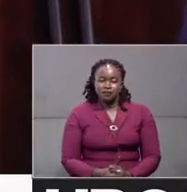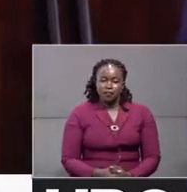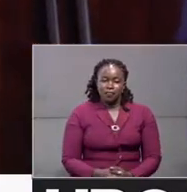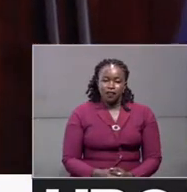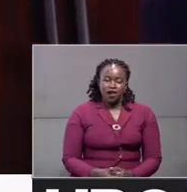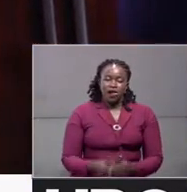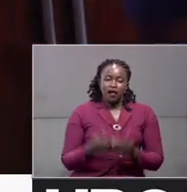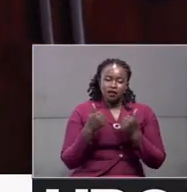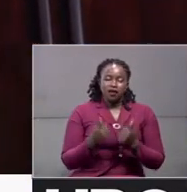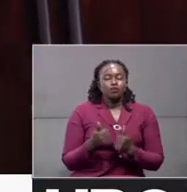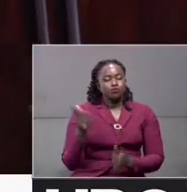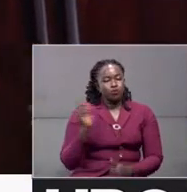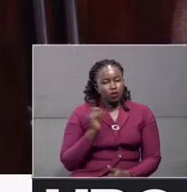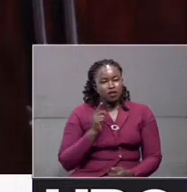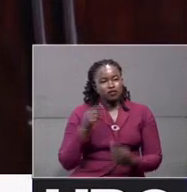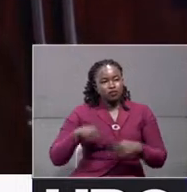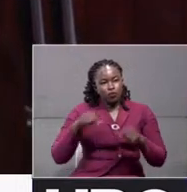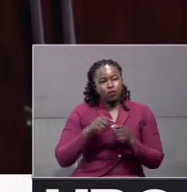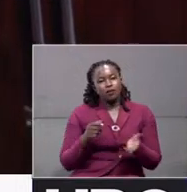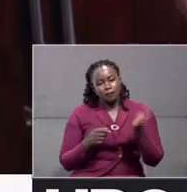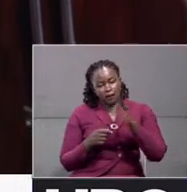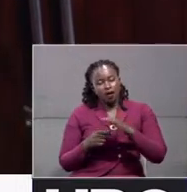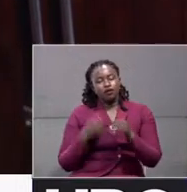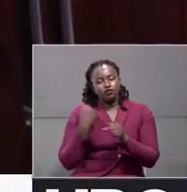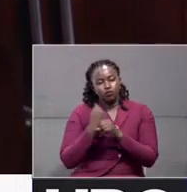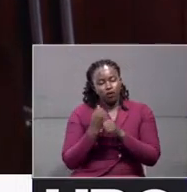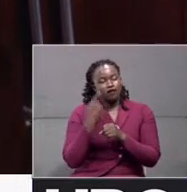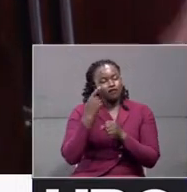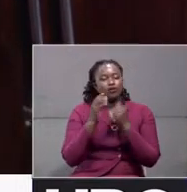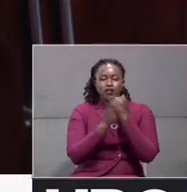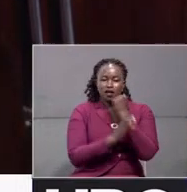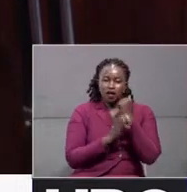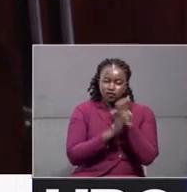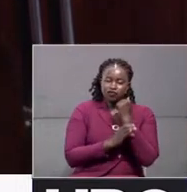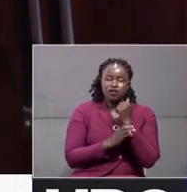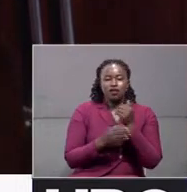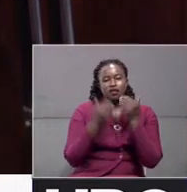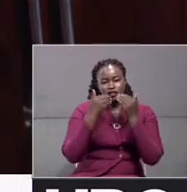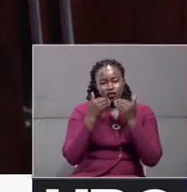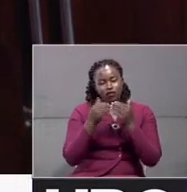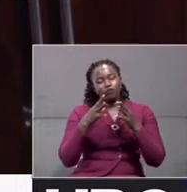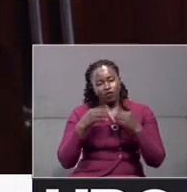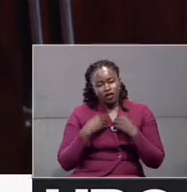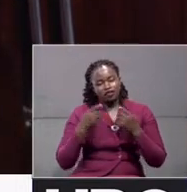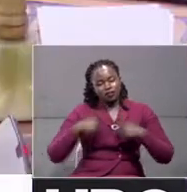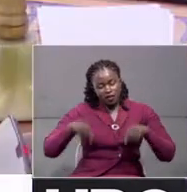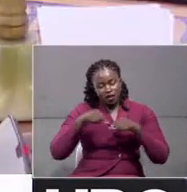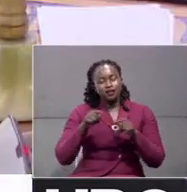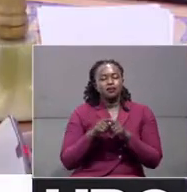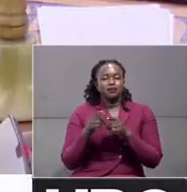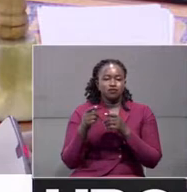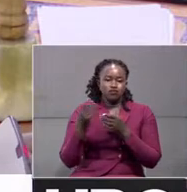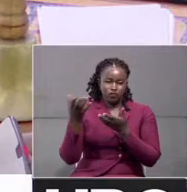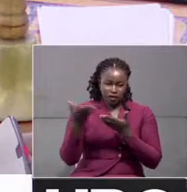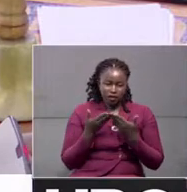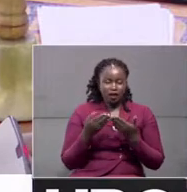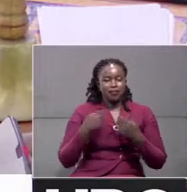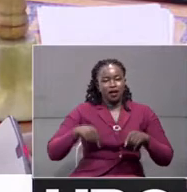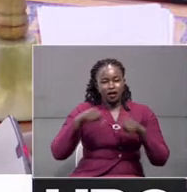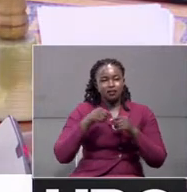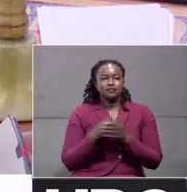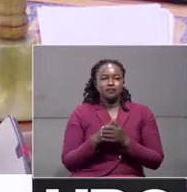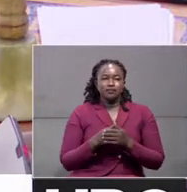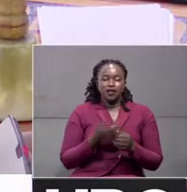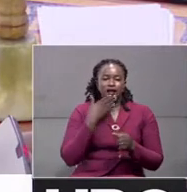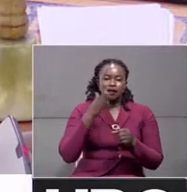Colleagues, we are back here to work for the country. Thank you for accepting us and receiving us. And I pledge